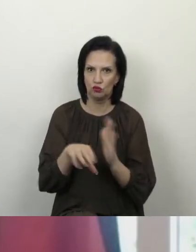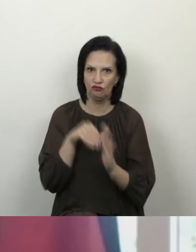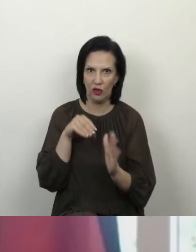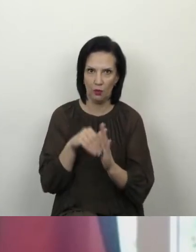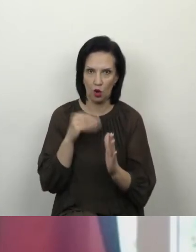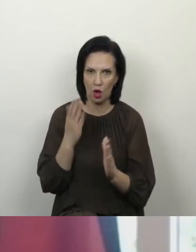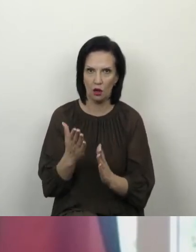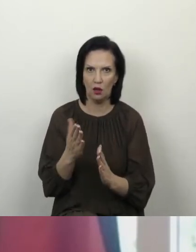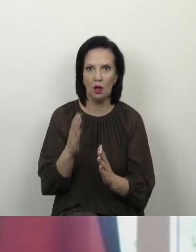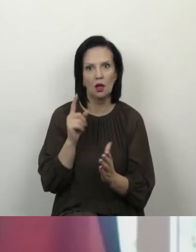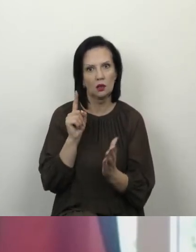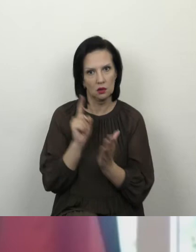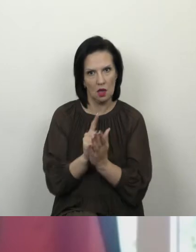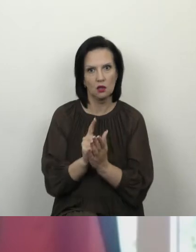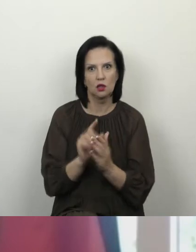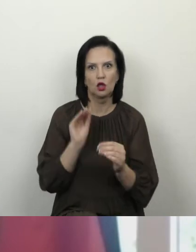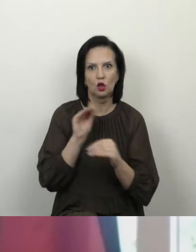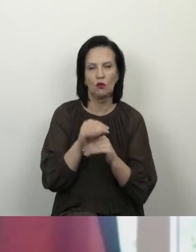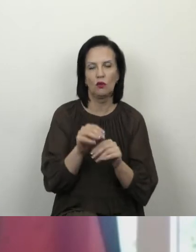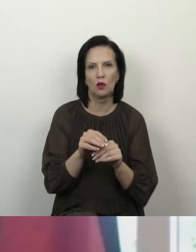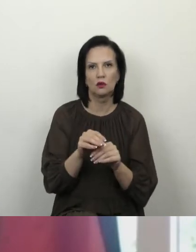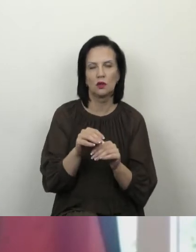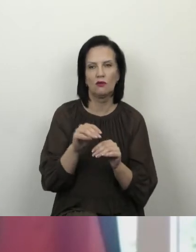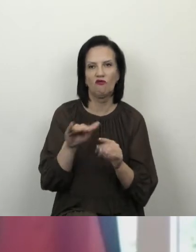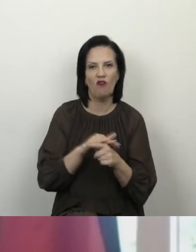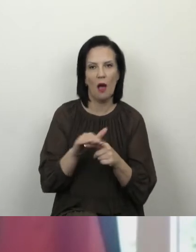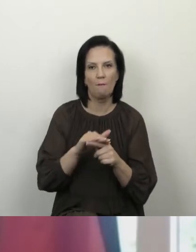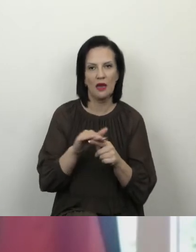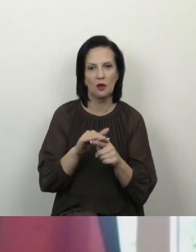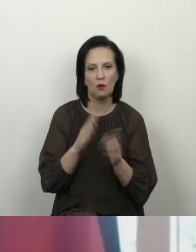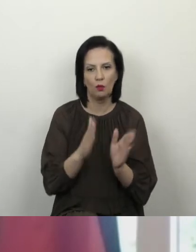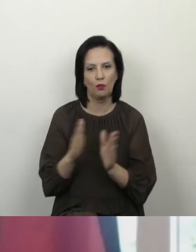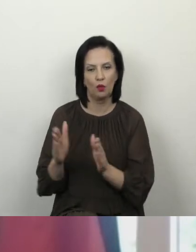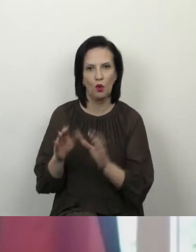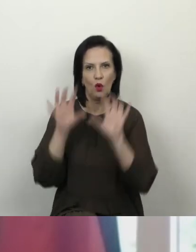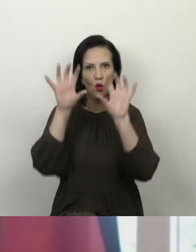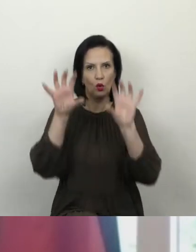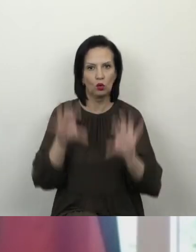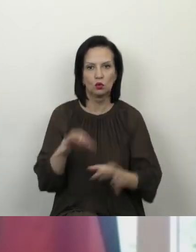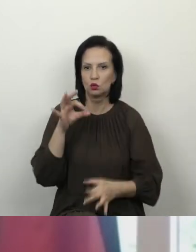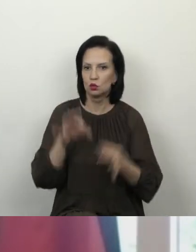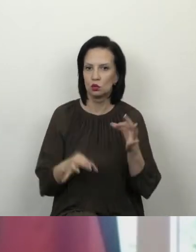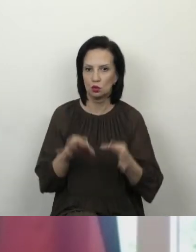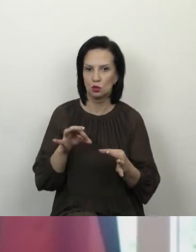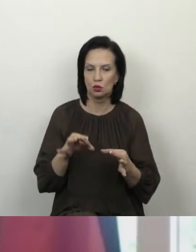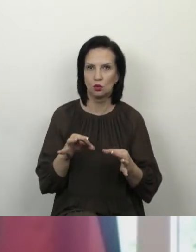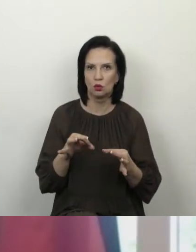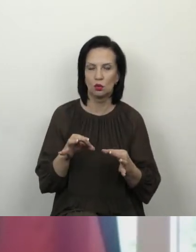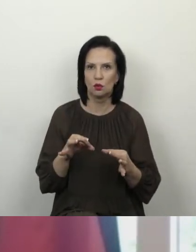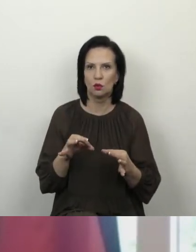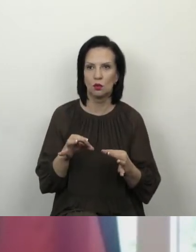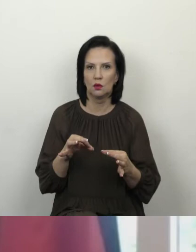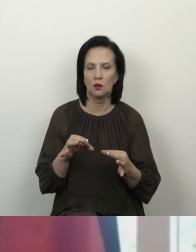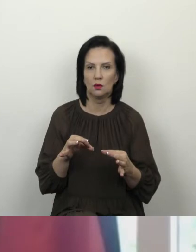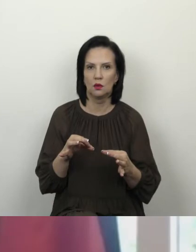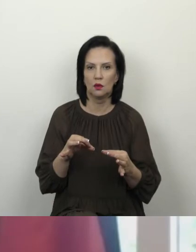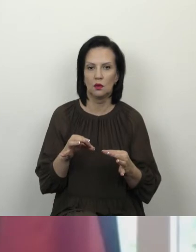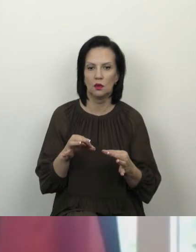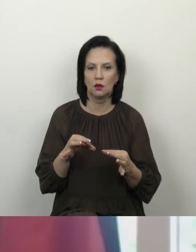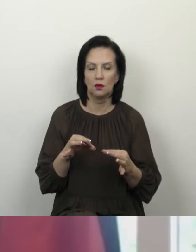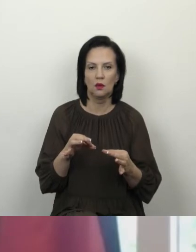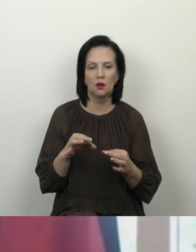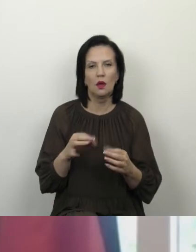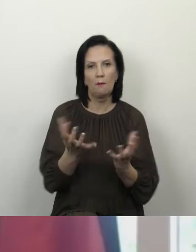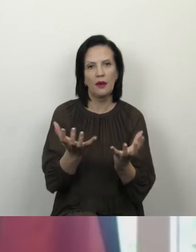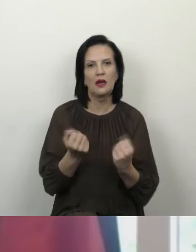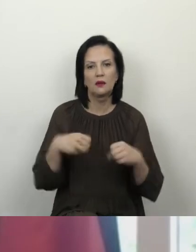alphabetical order. The Constitutional Court of Rhineland-Palatinate had to decide in a case that